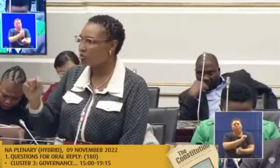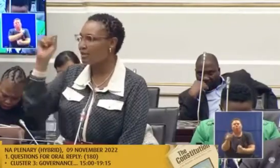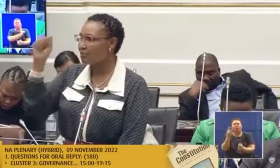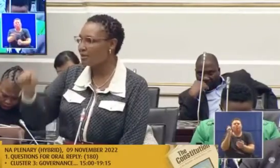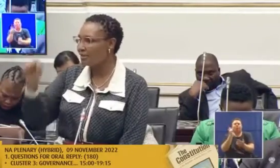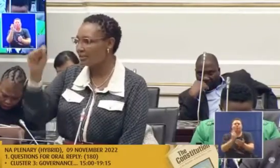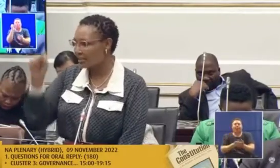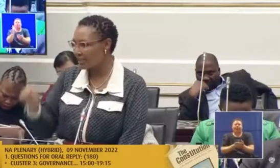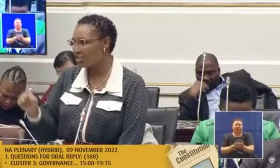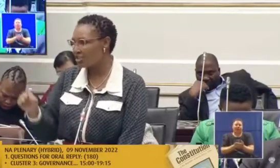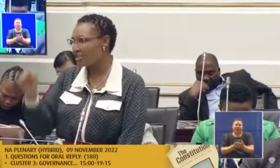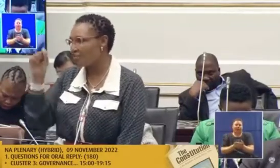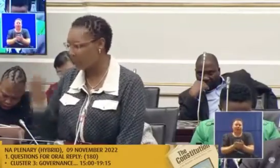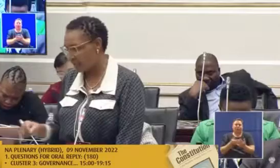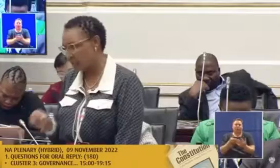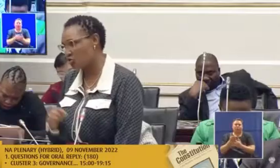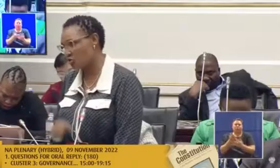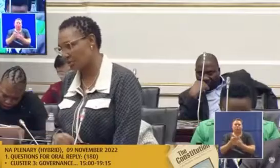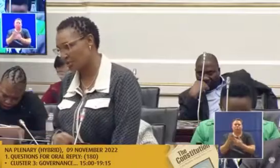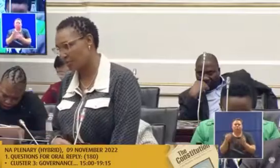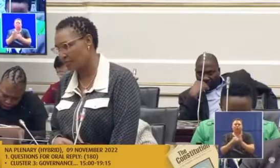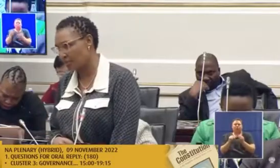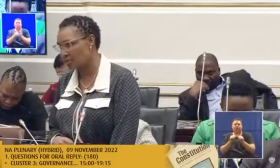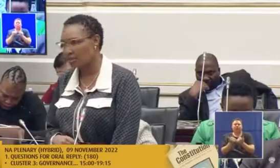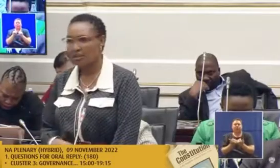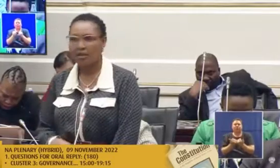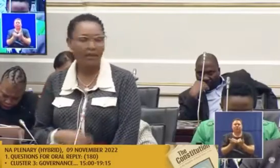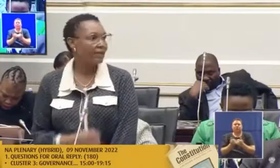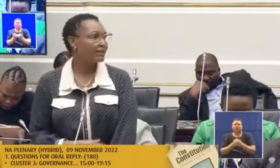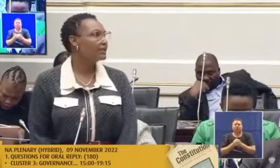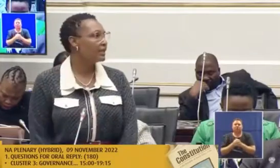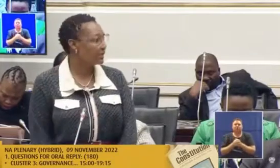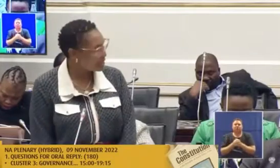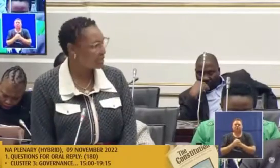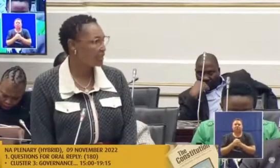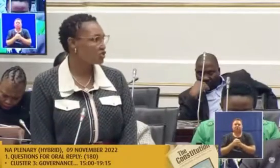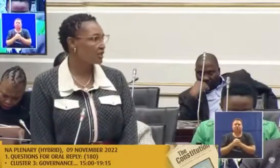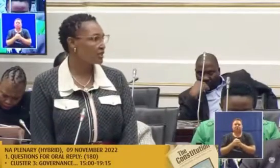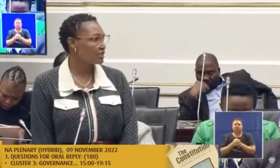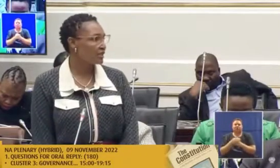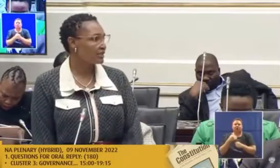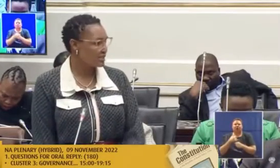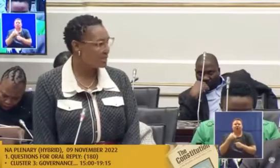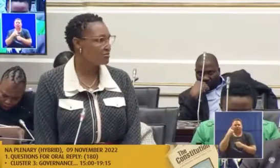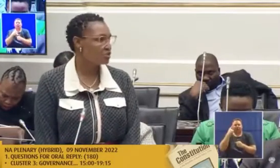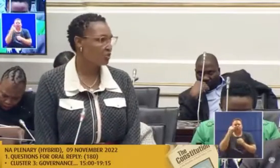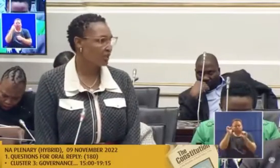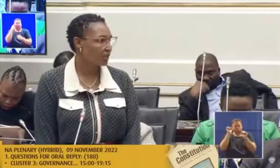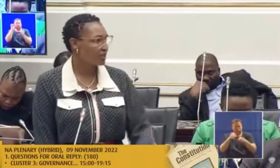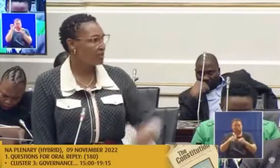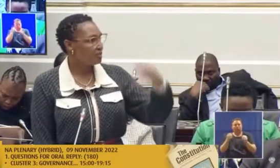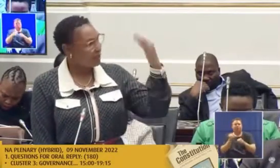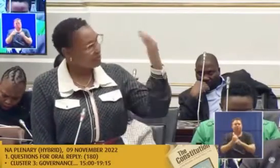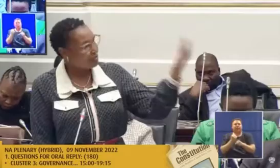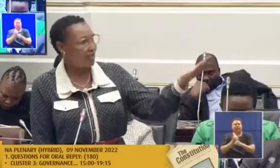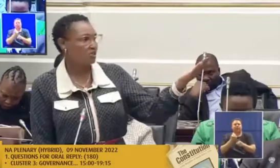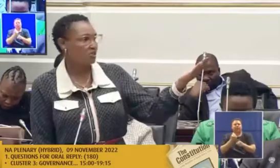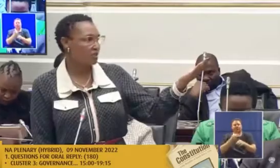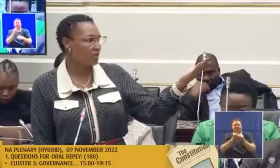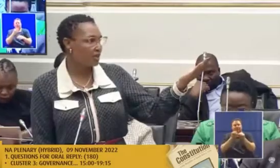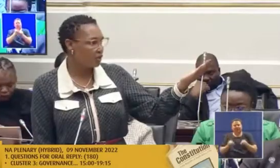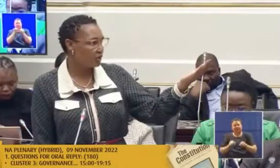the implementing agency back into the department. And I think there is an assurance that the system is working by moving